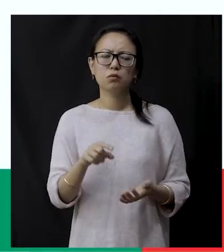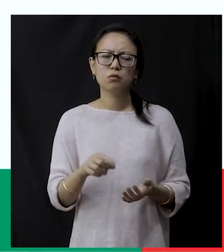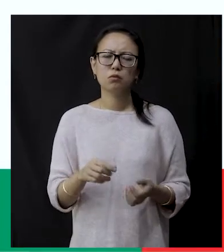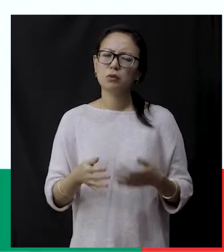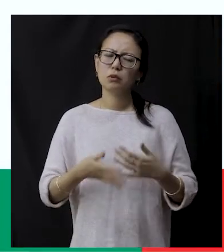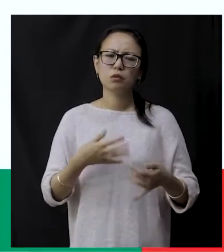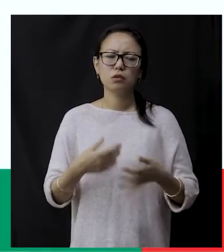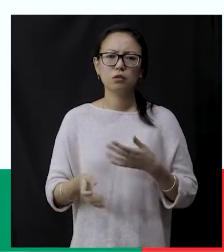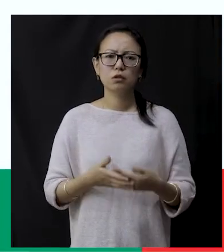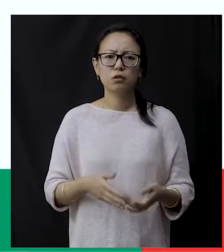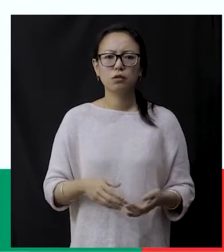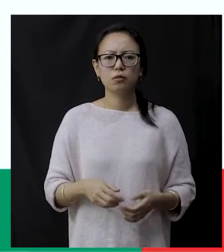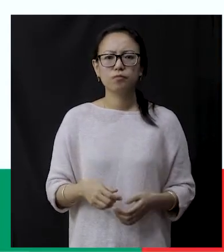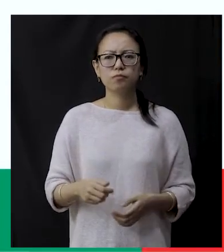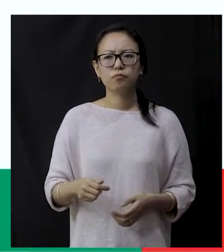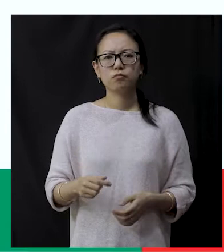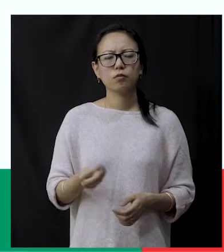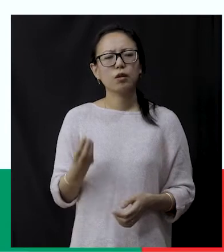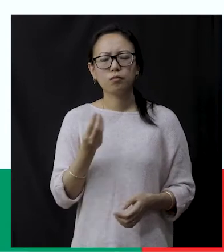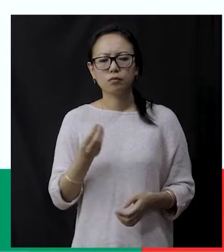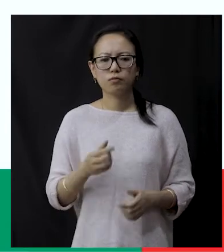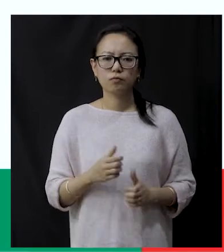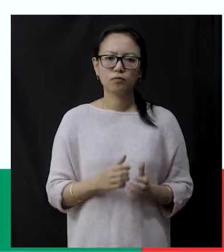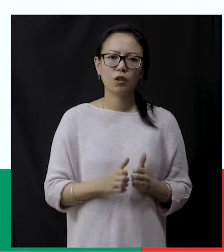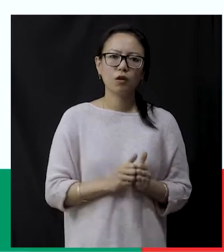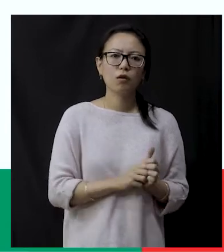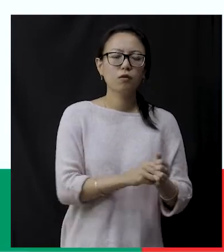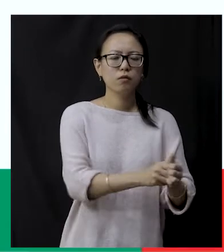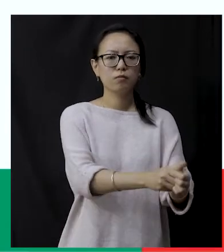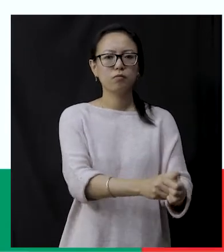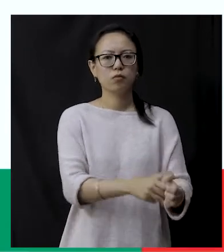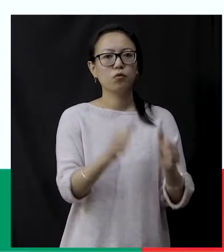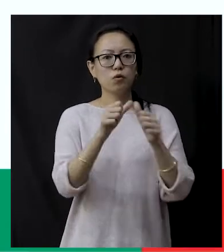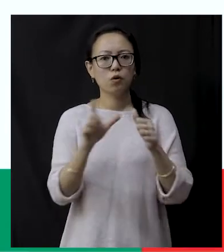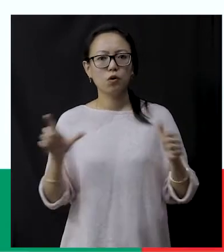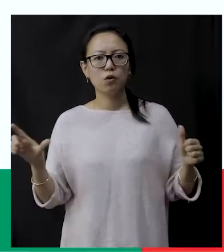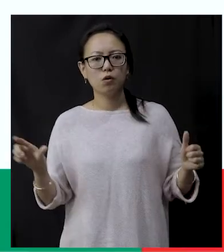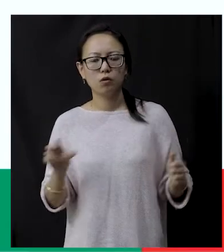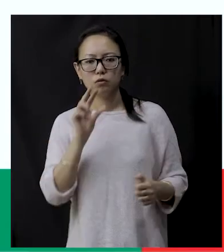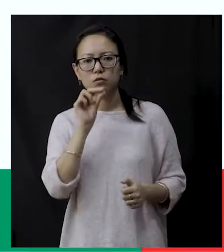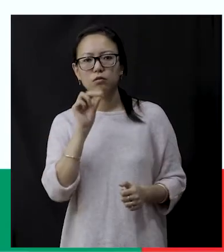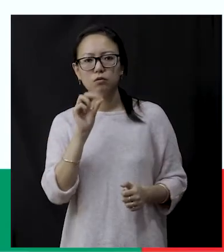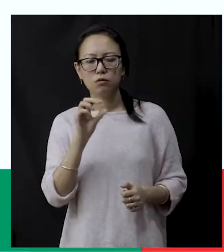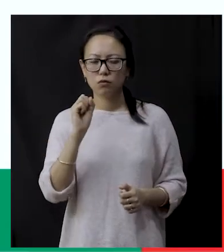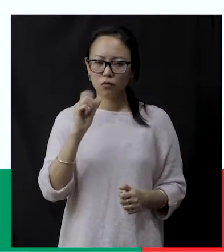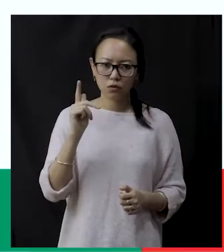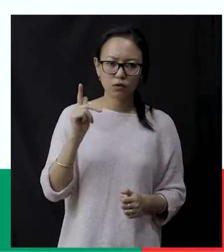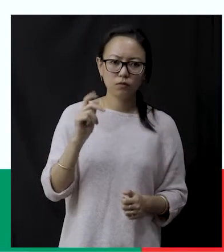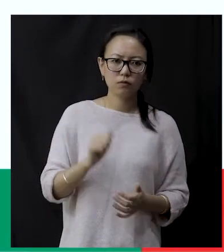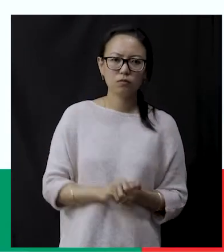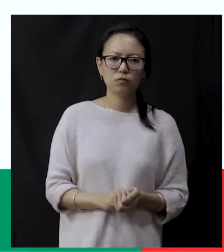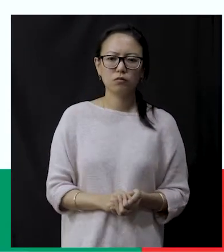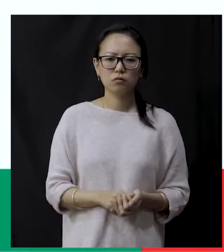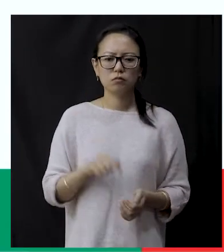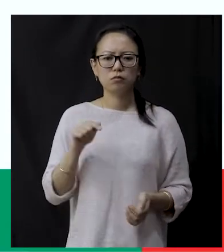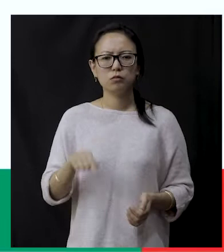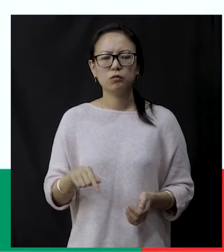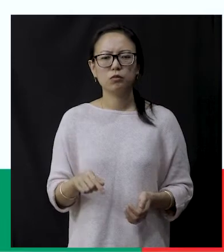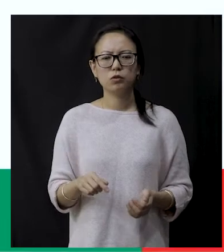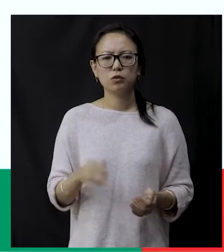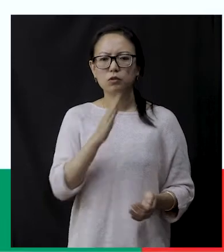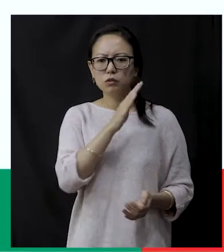Okay? And everyone should take part. Okay? And this is very simple.